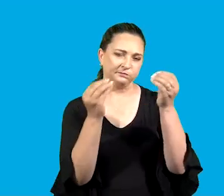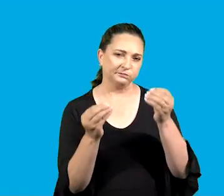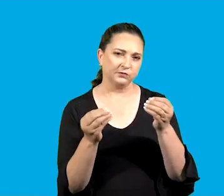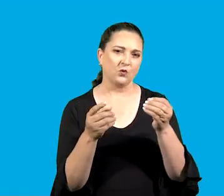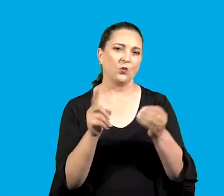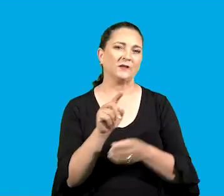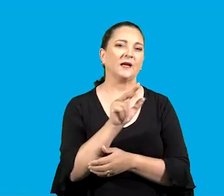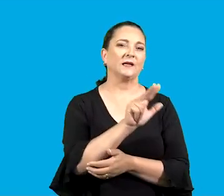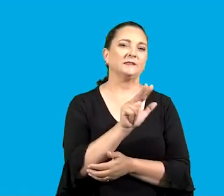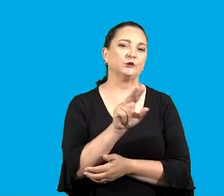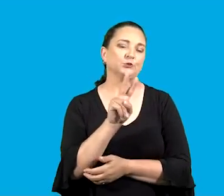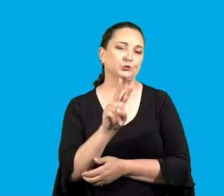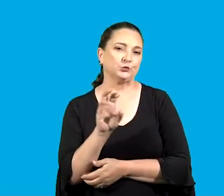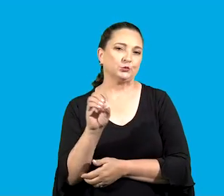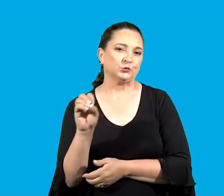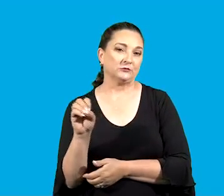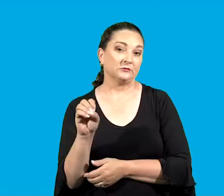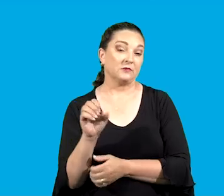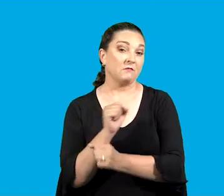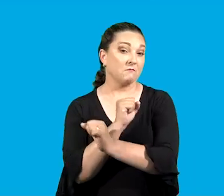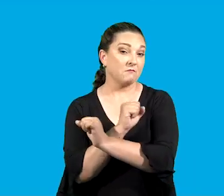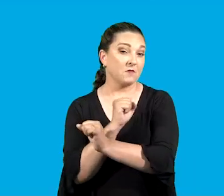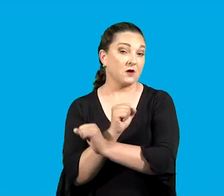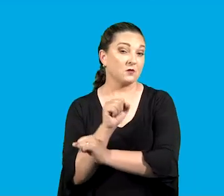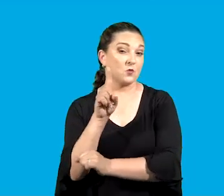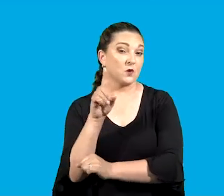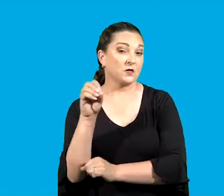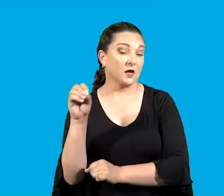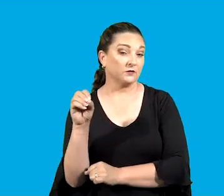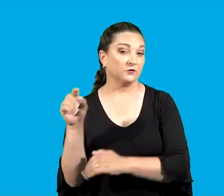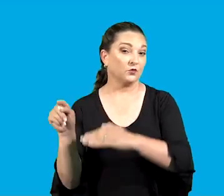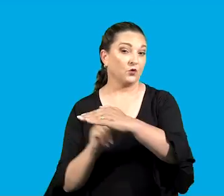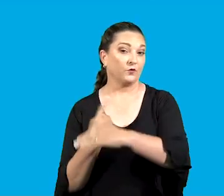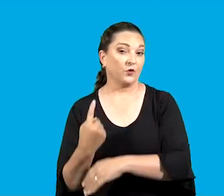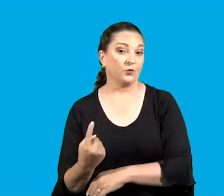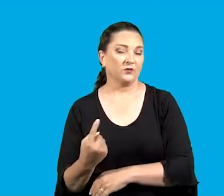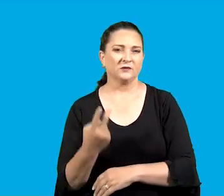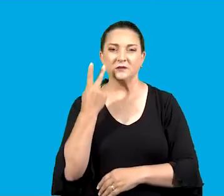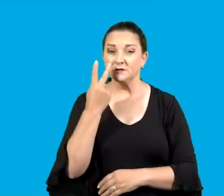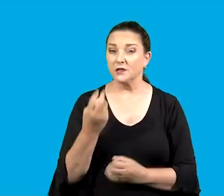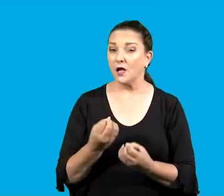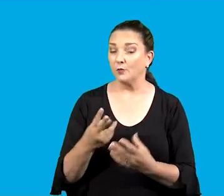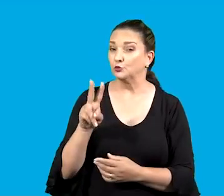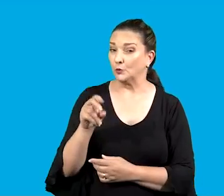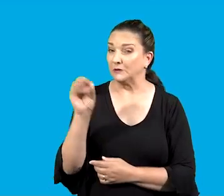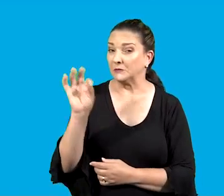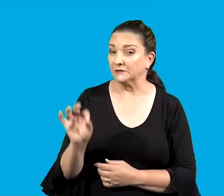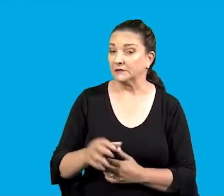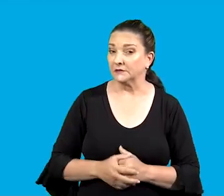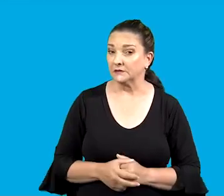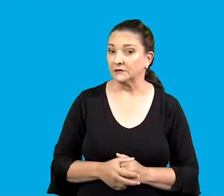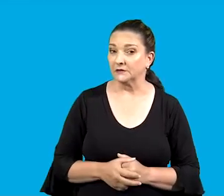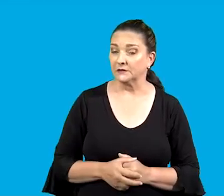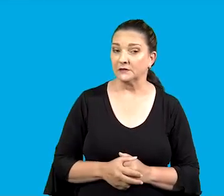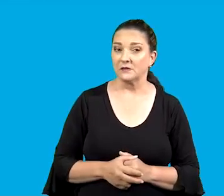is 882,000, multiply that by 100 over 1, it will give you 20%.